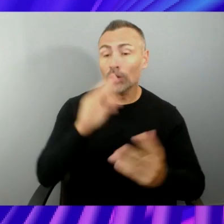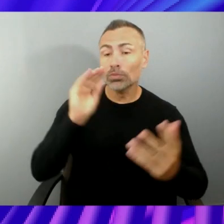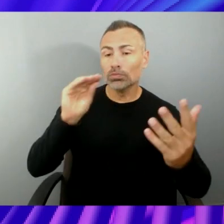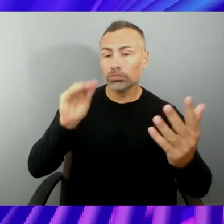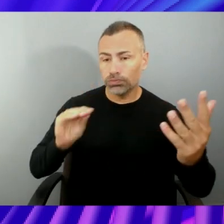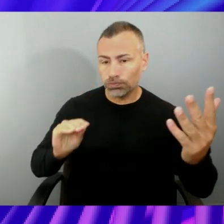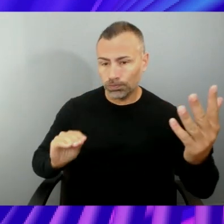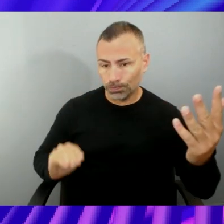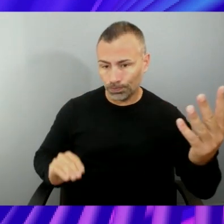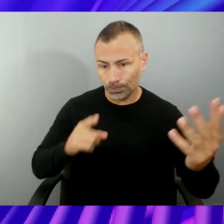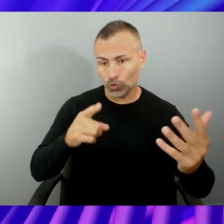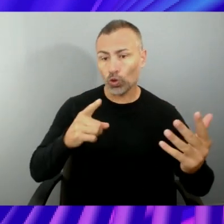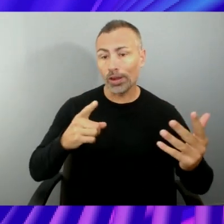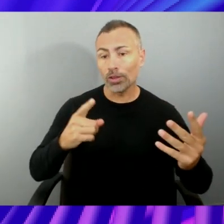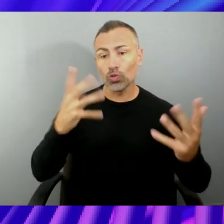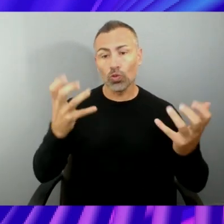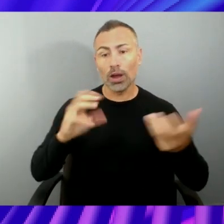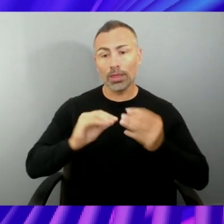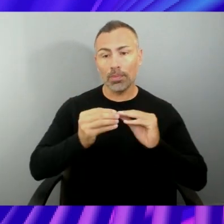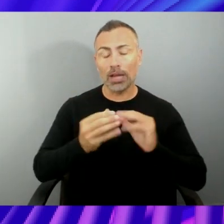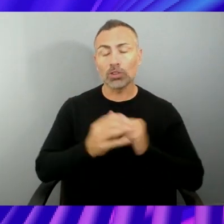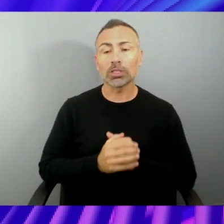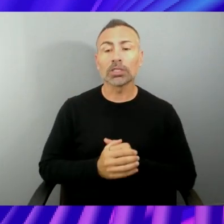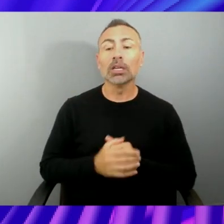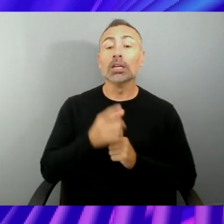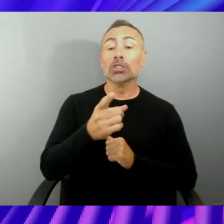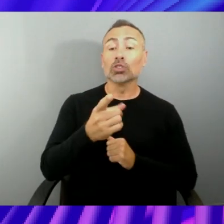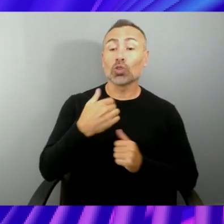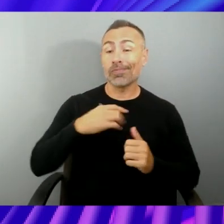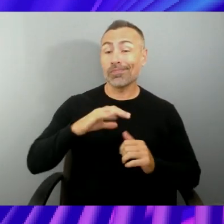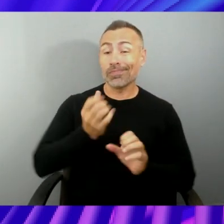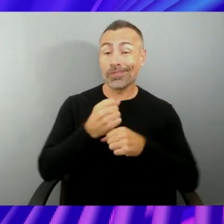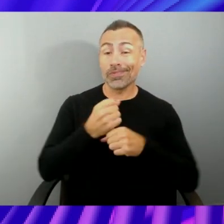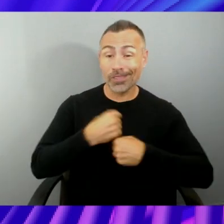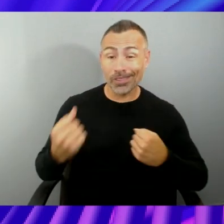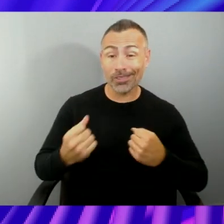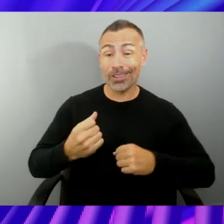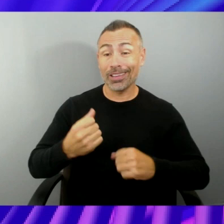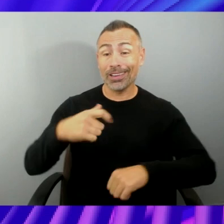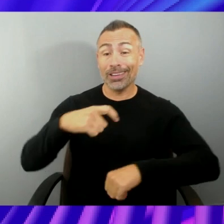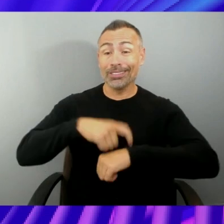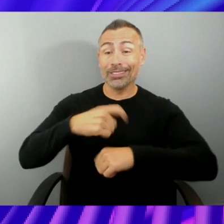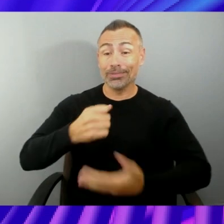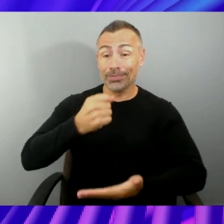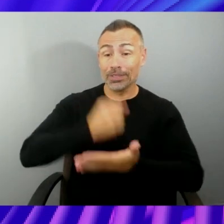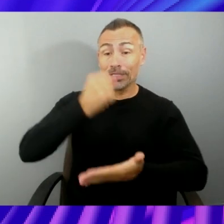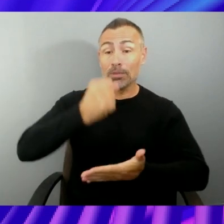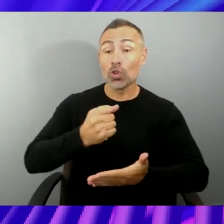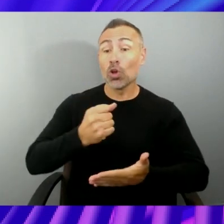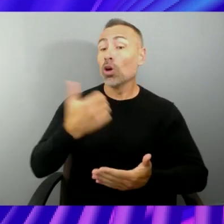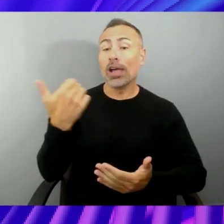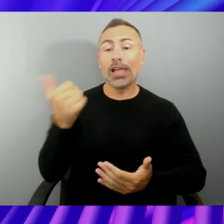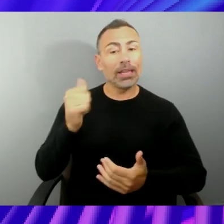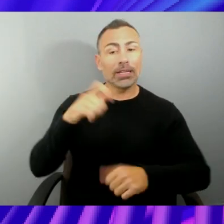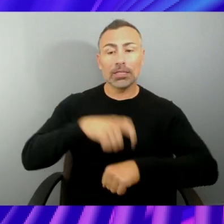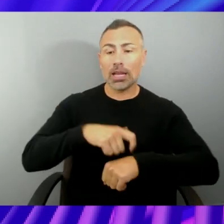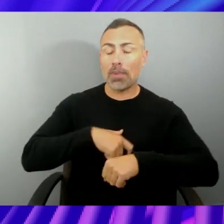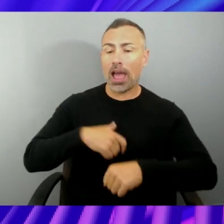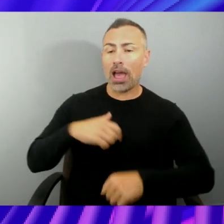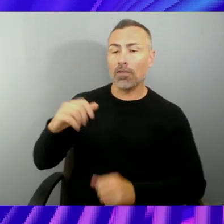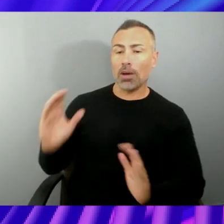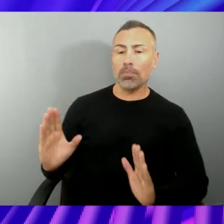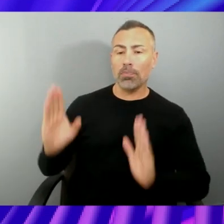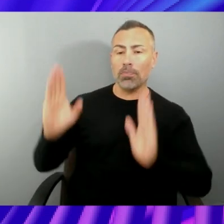time series, just a metric, of every time one of the pods in my Kubernetes cluster falls over. That's a